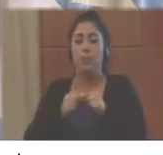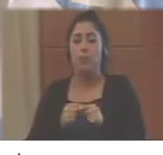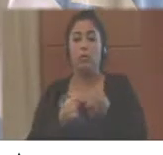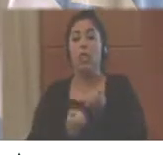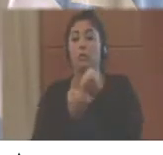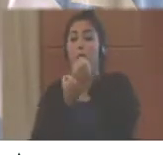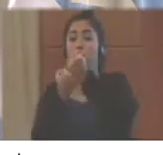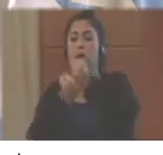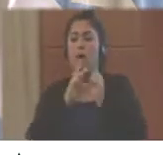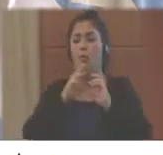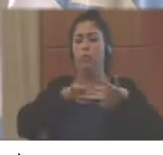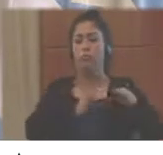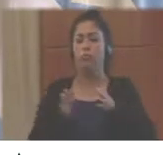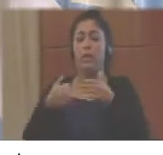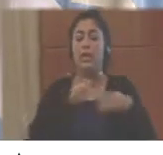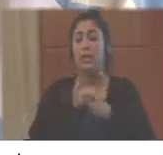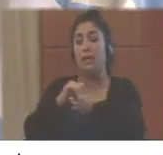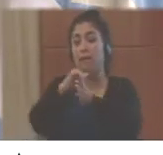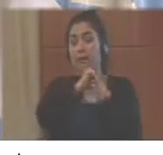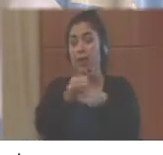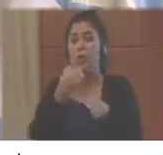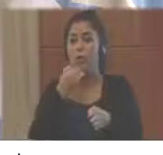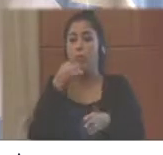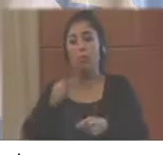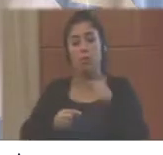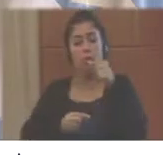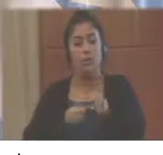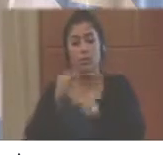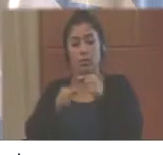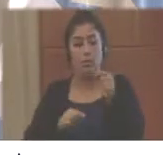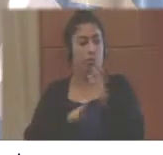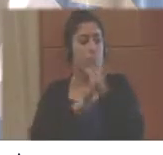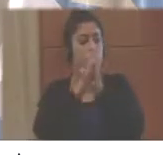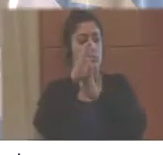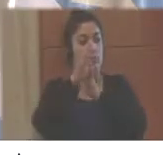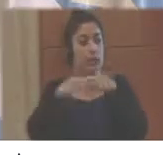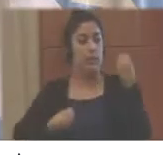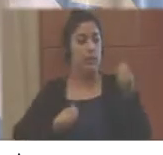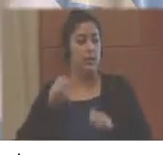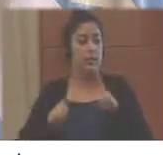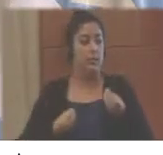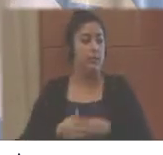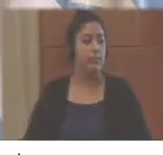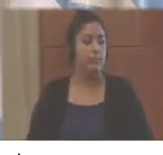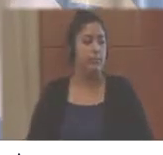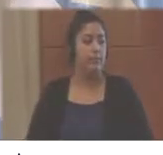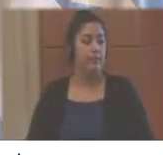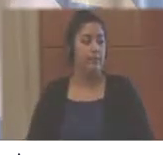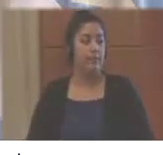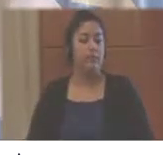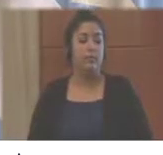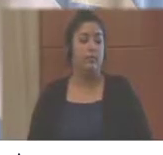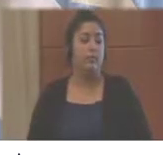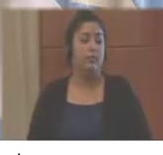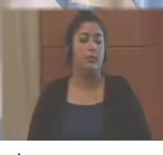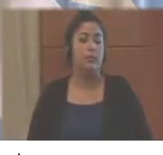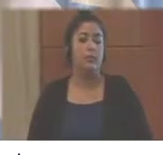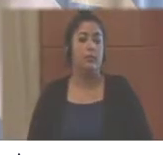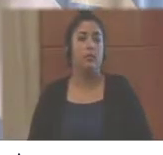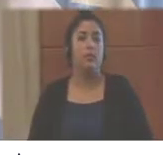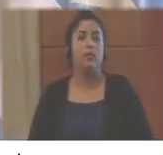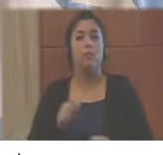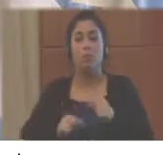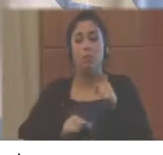the policies of the hydric resources with the and harmonizes it with the disaster